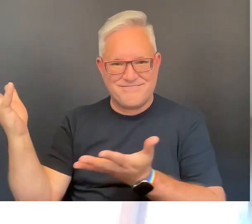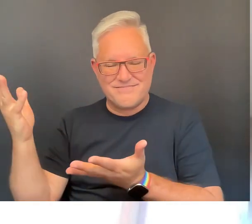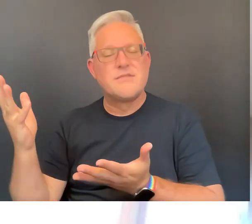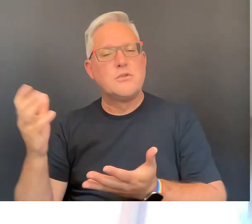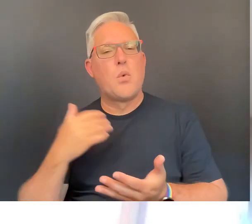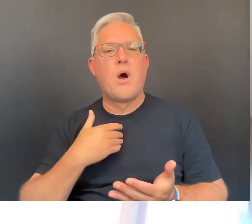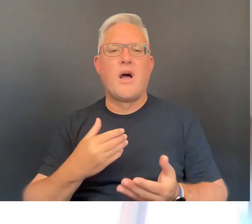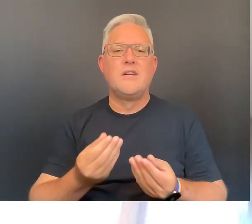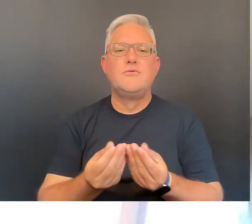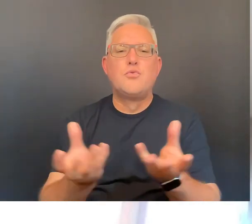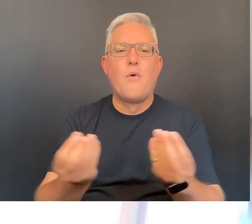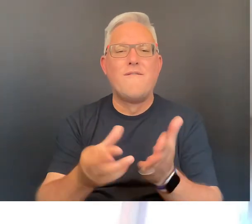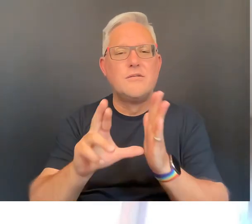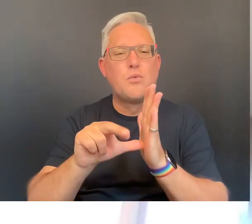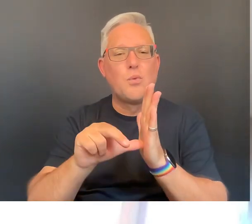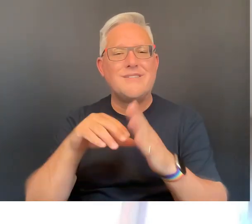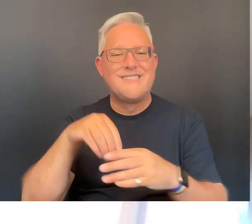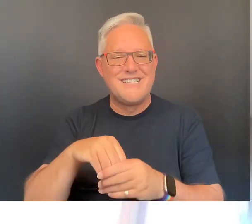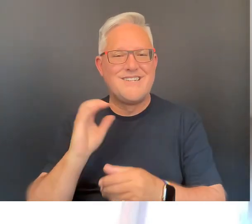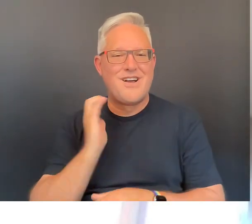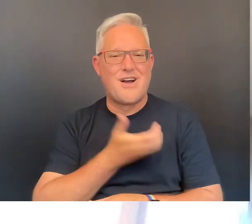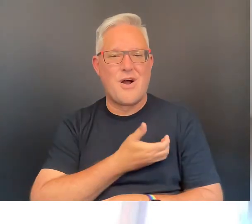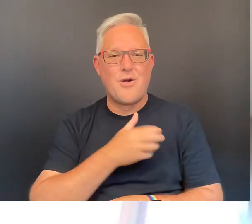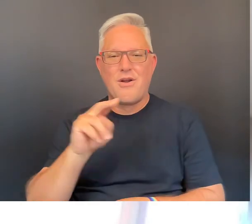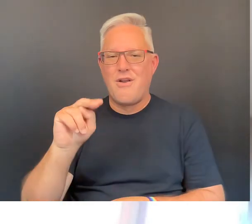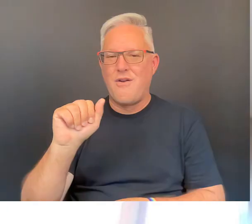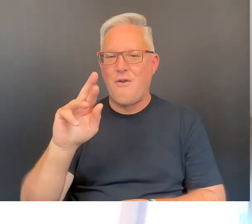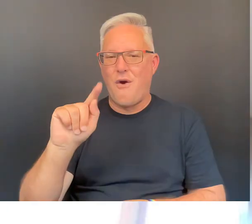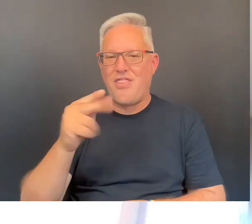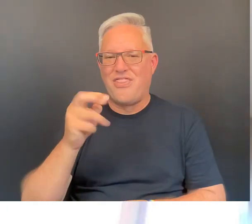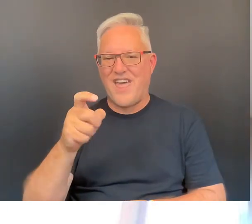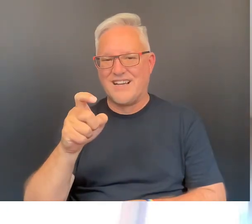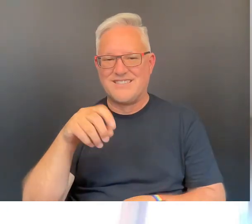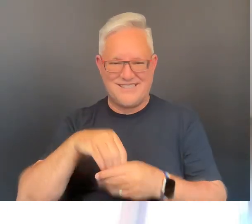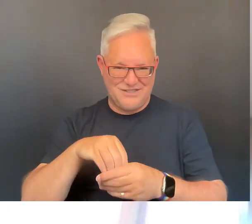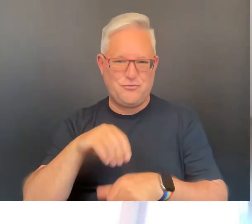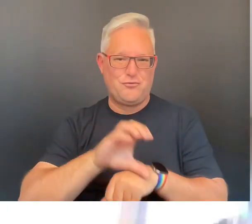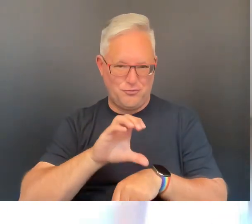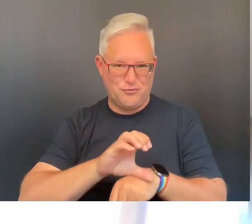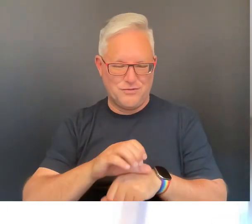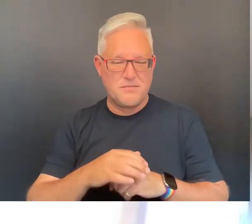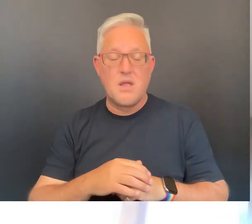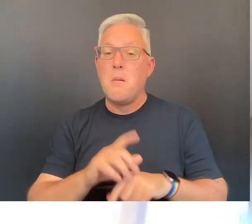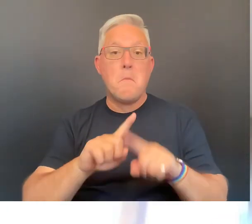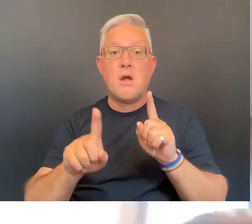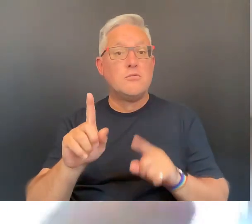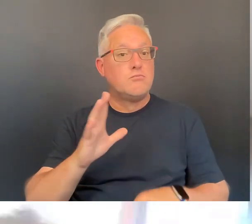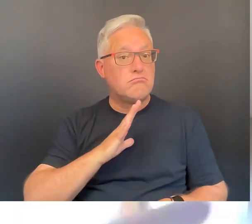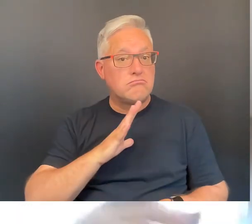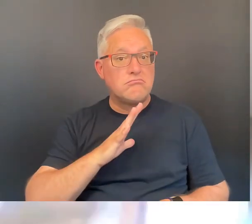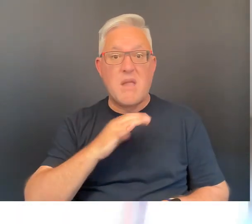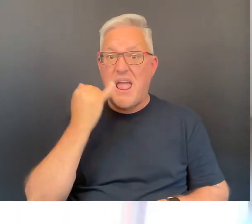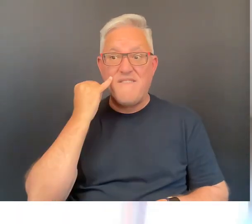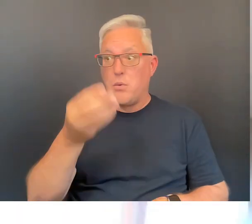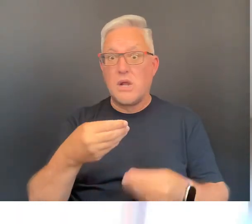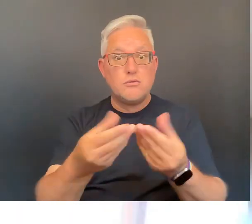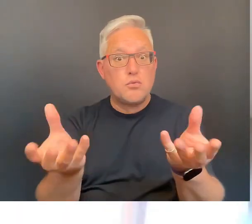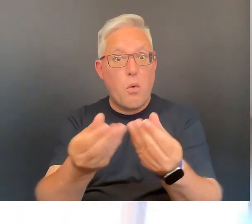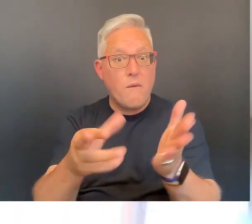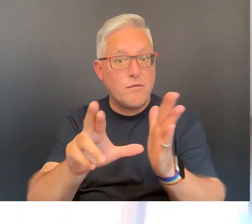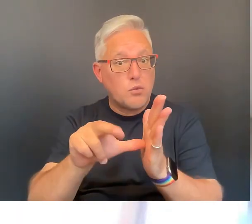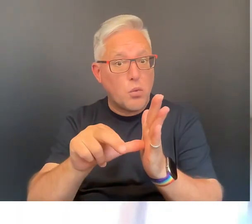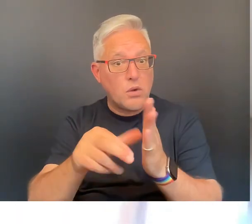so I serve donuts in the narthex. And that's really great. If you are able to serve donuts around your area